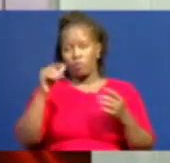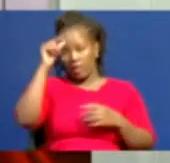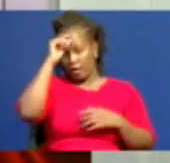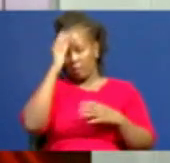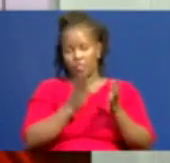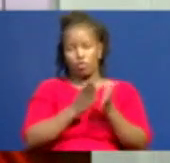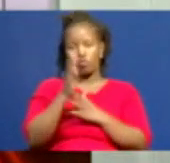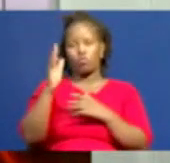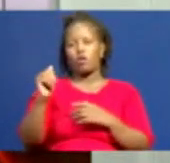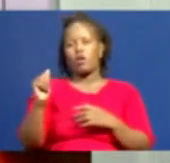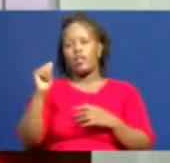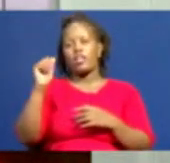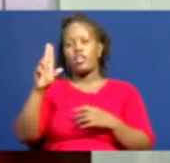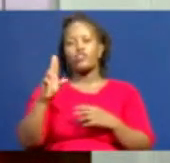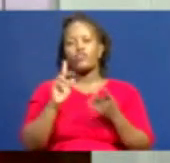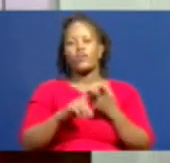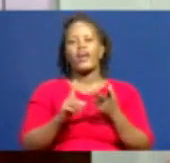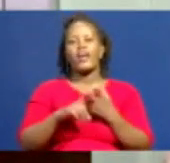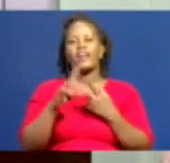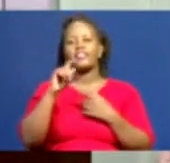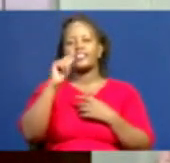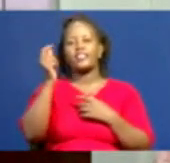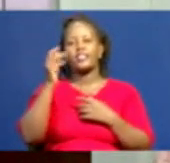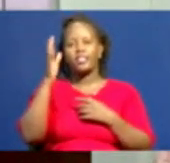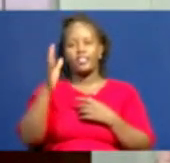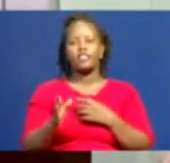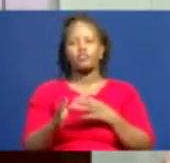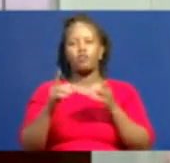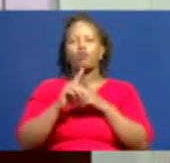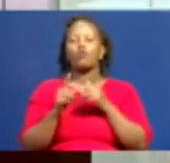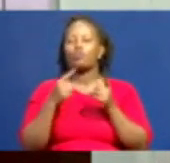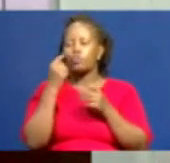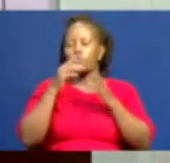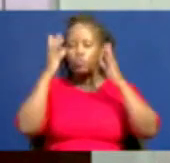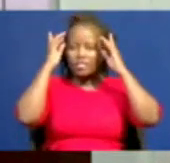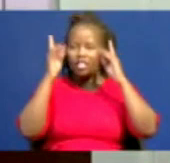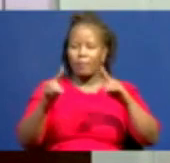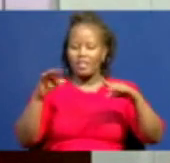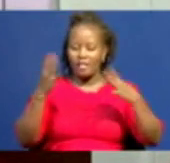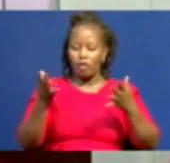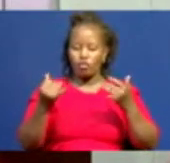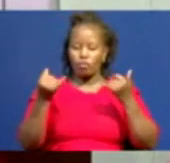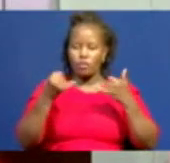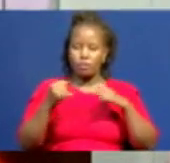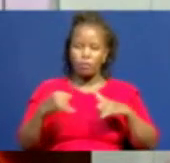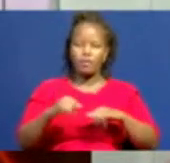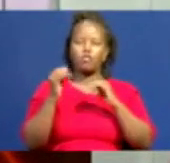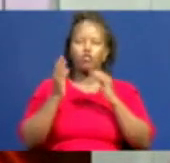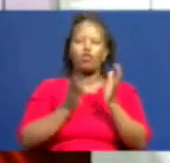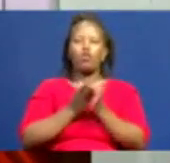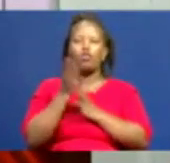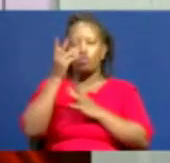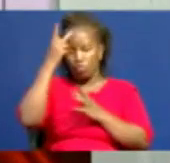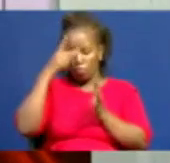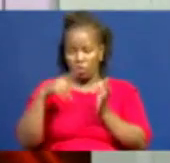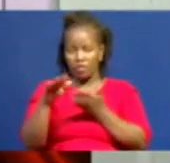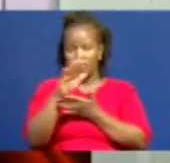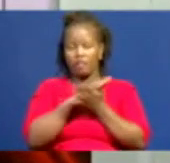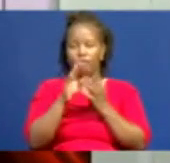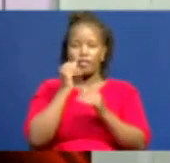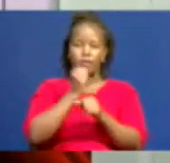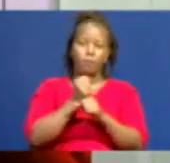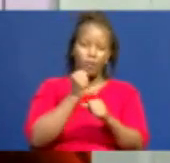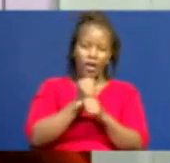Union and Kenya at the forefront, then determining how that will be implemented in terms of a policy framework, in terms